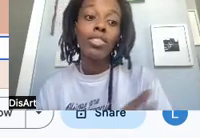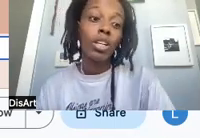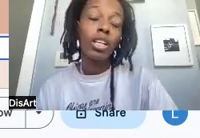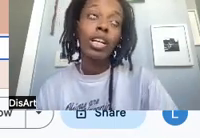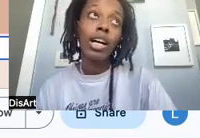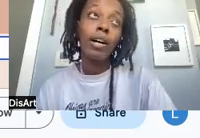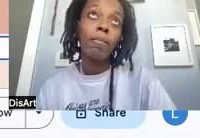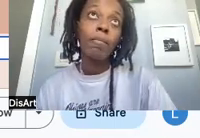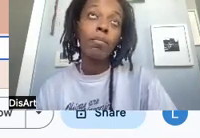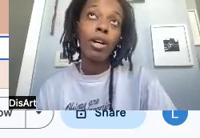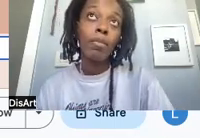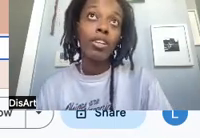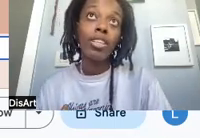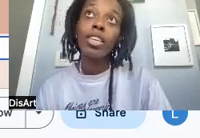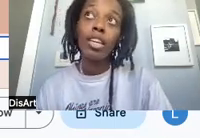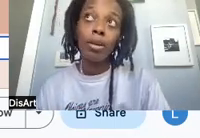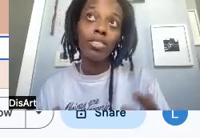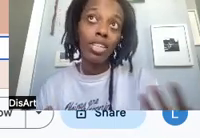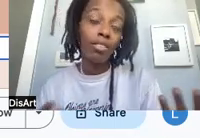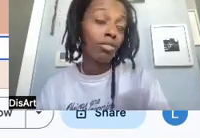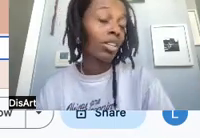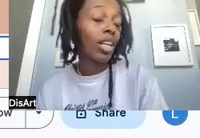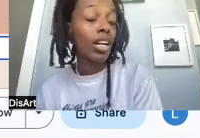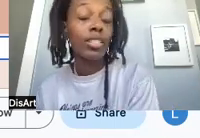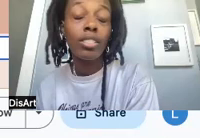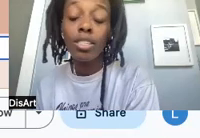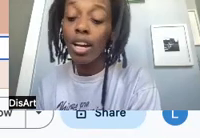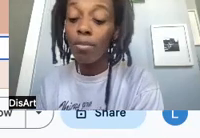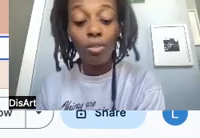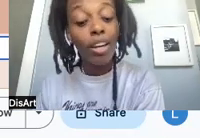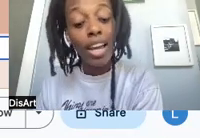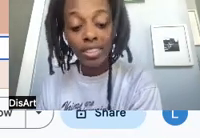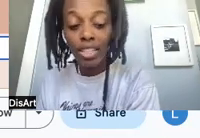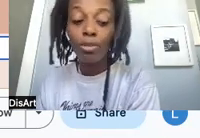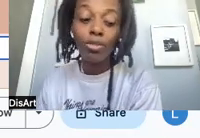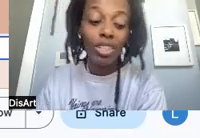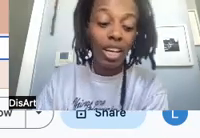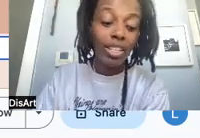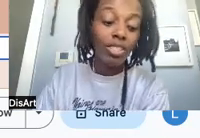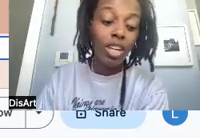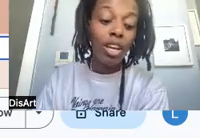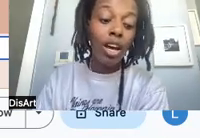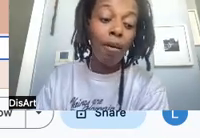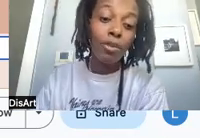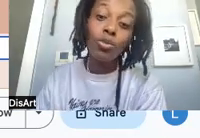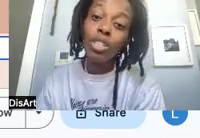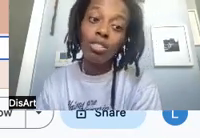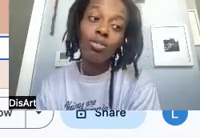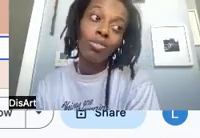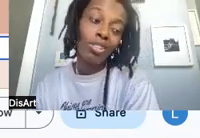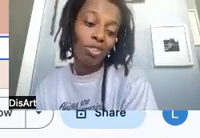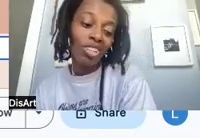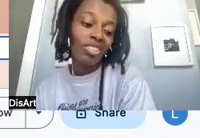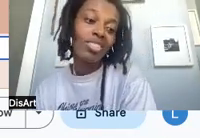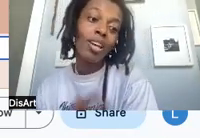about this work, primarily thinking about these kind of thread lines around access, but thread lines between